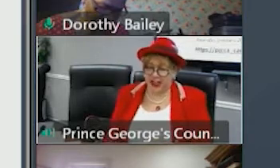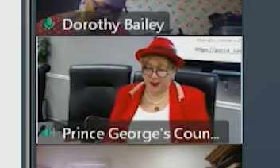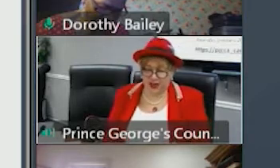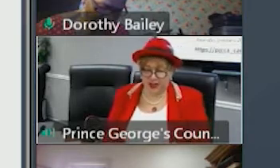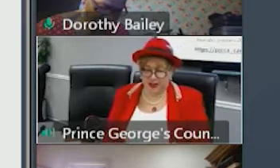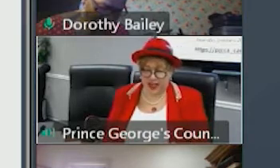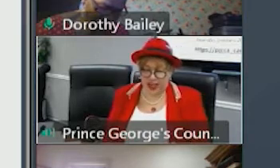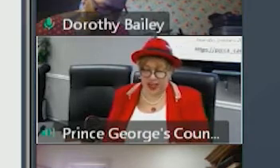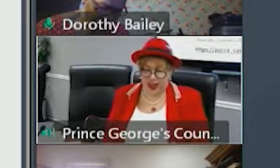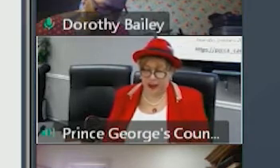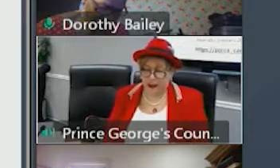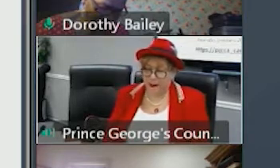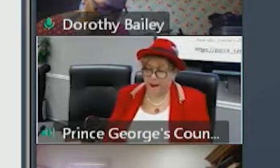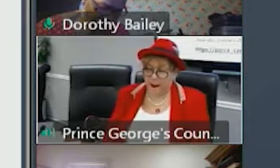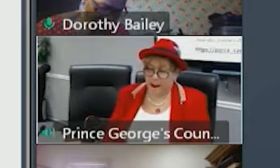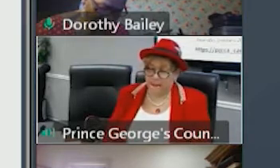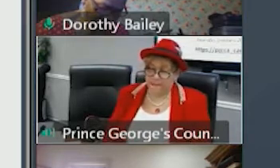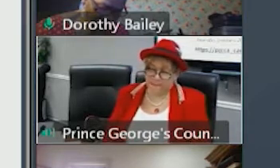Finally, we want to say